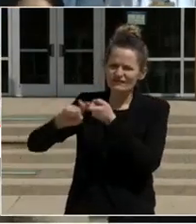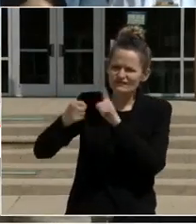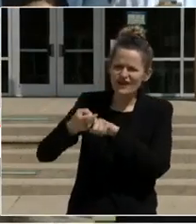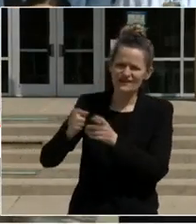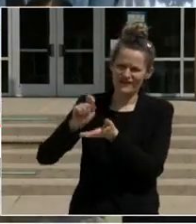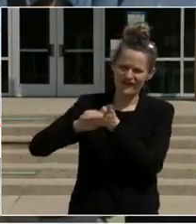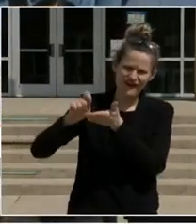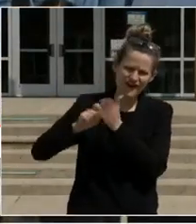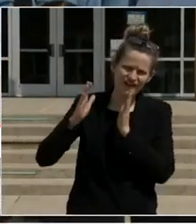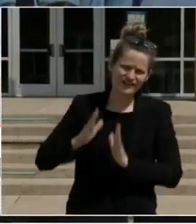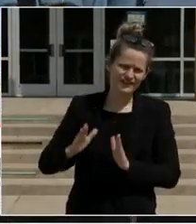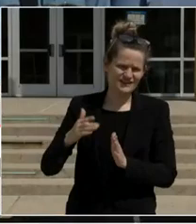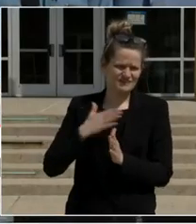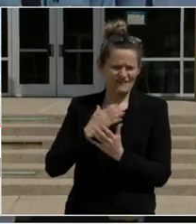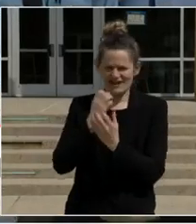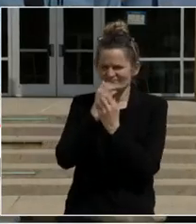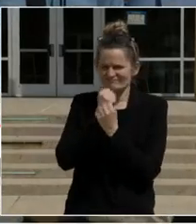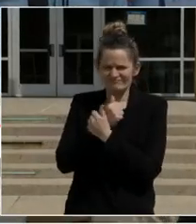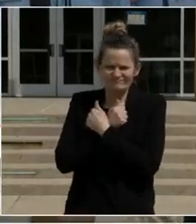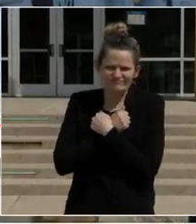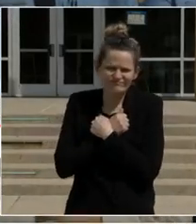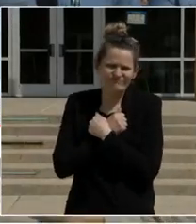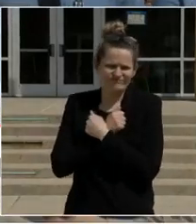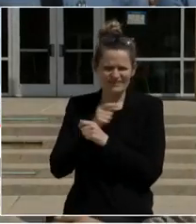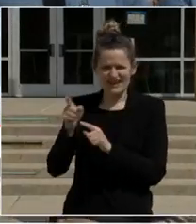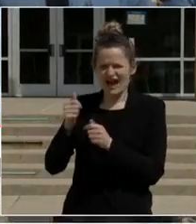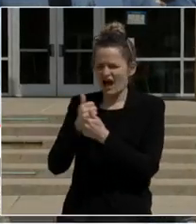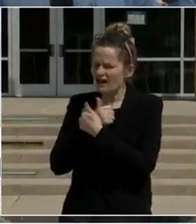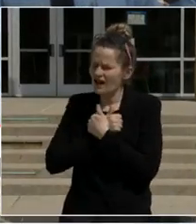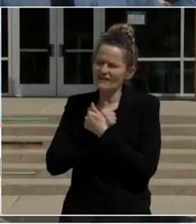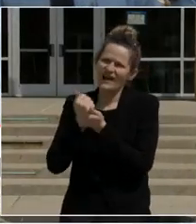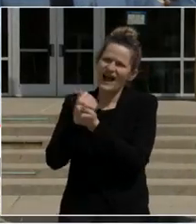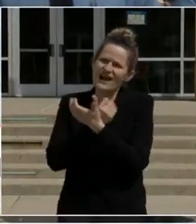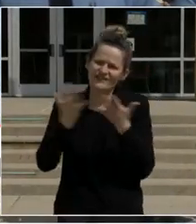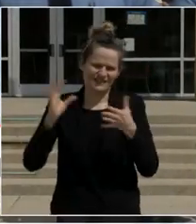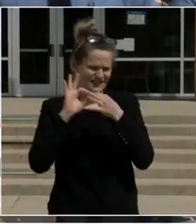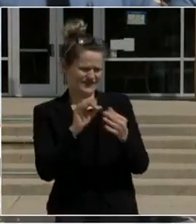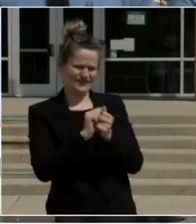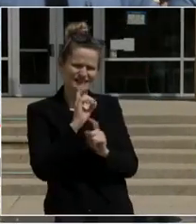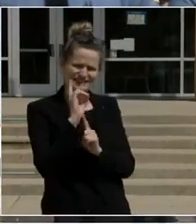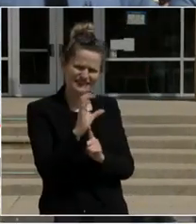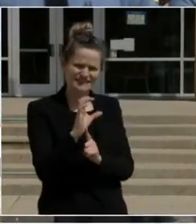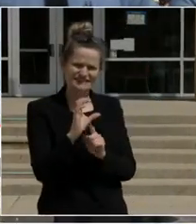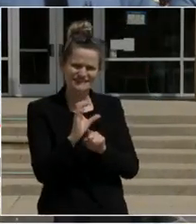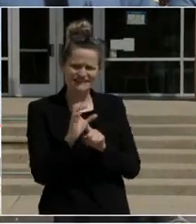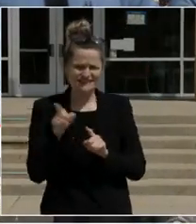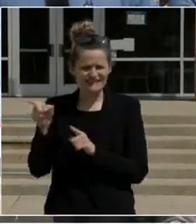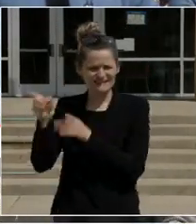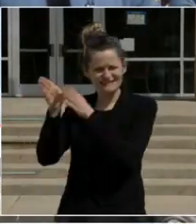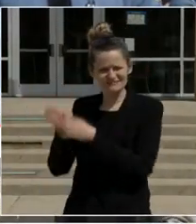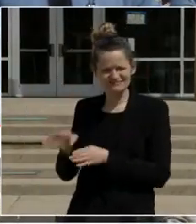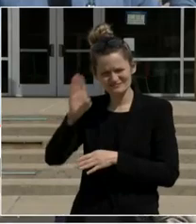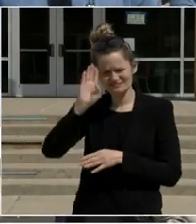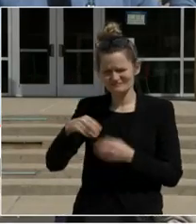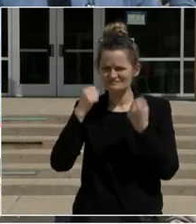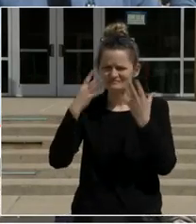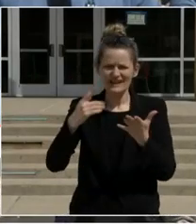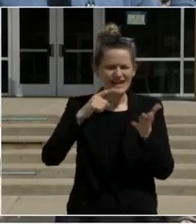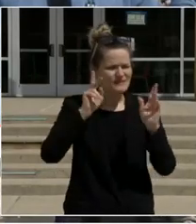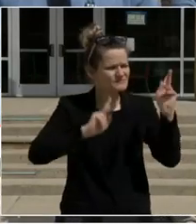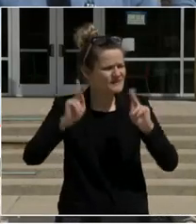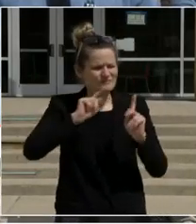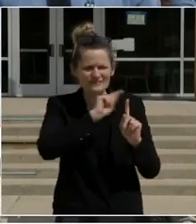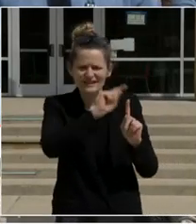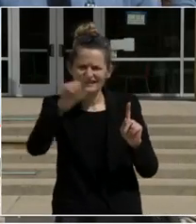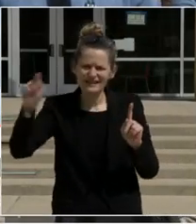great lover of all things Washington, D.C. So I know I speak for thousands of us,